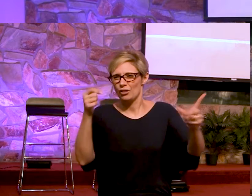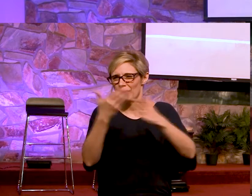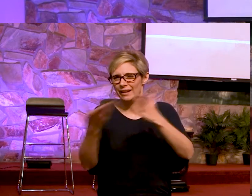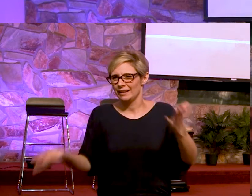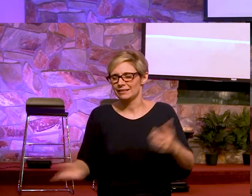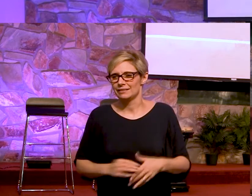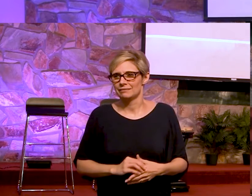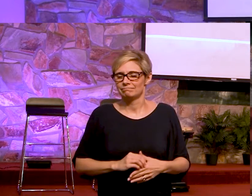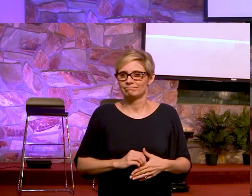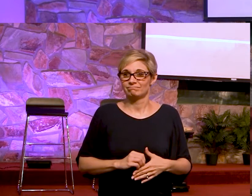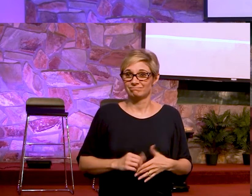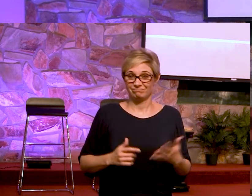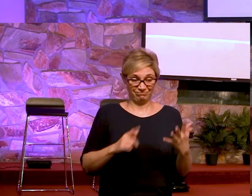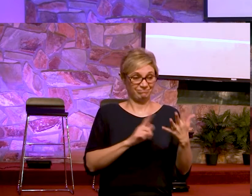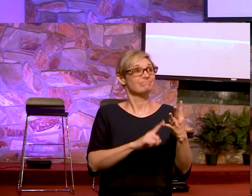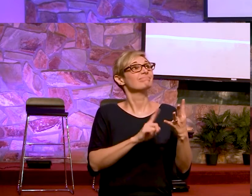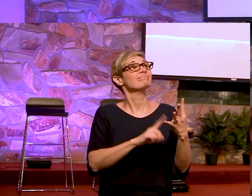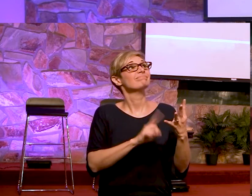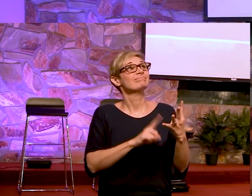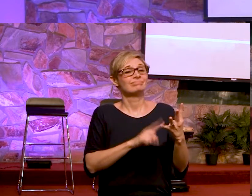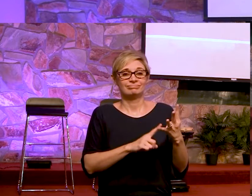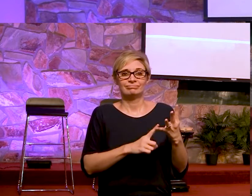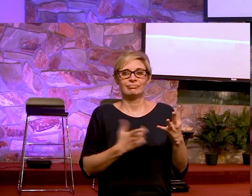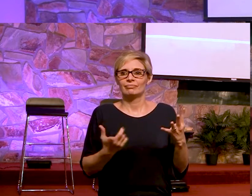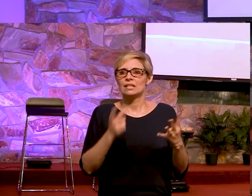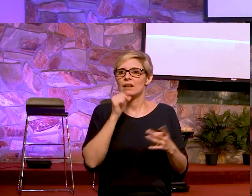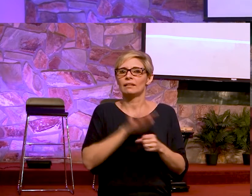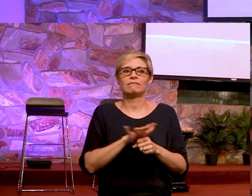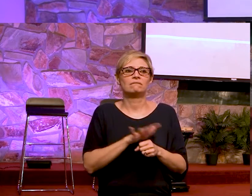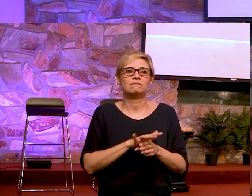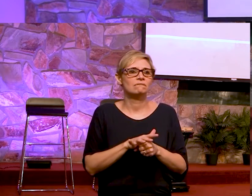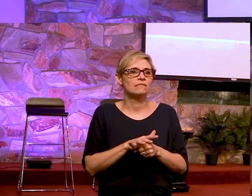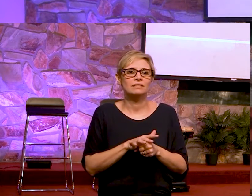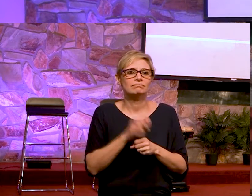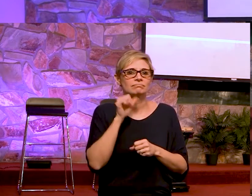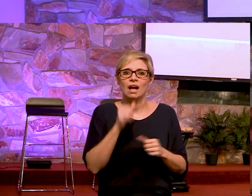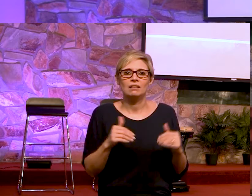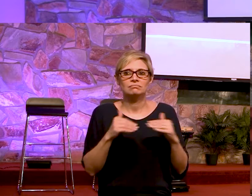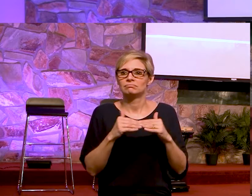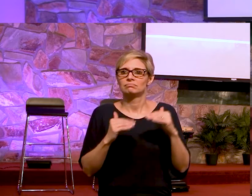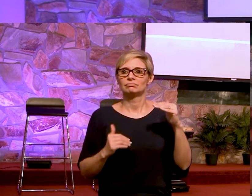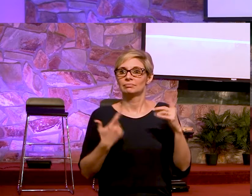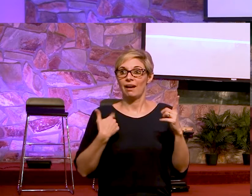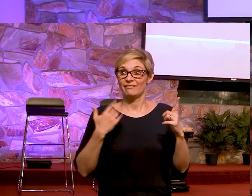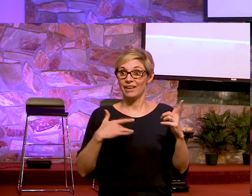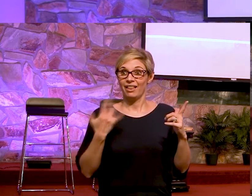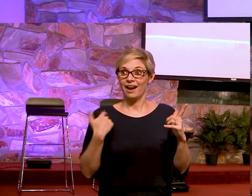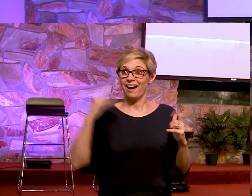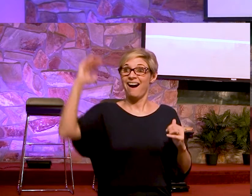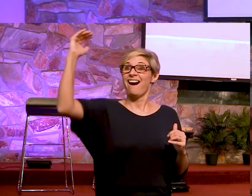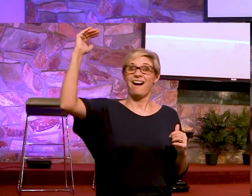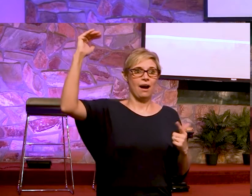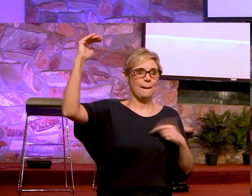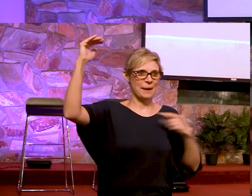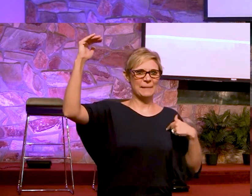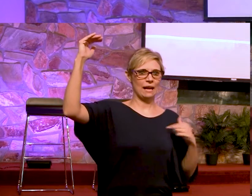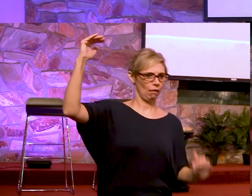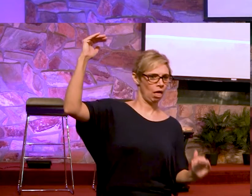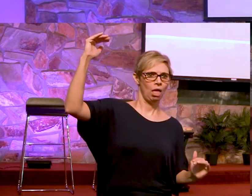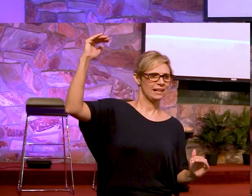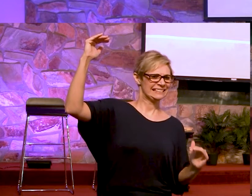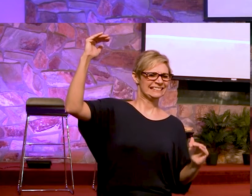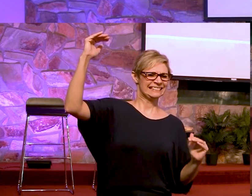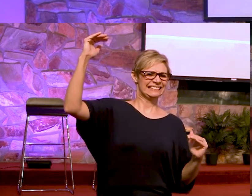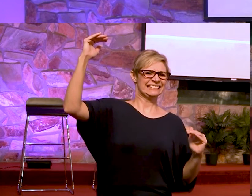when we feel inadequate. when we start to doubt our